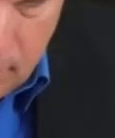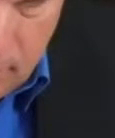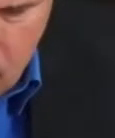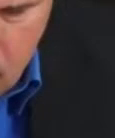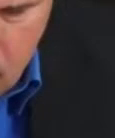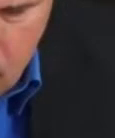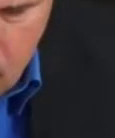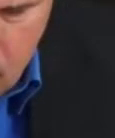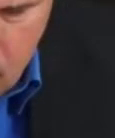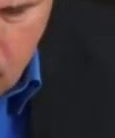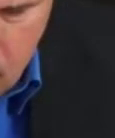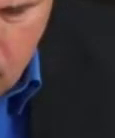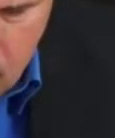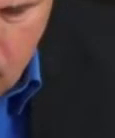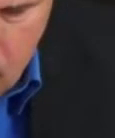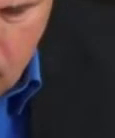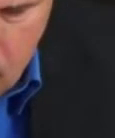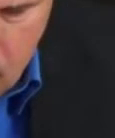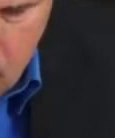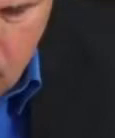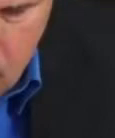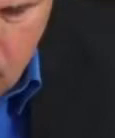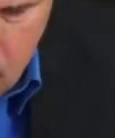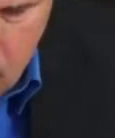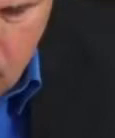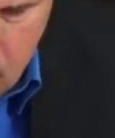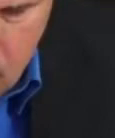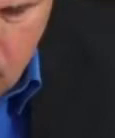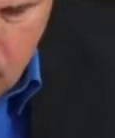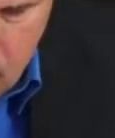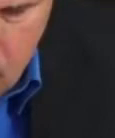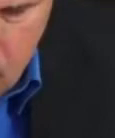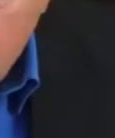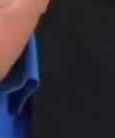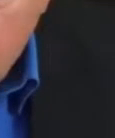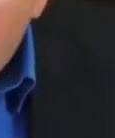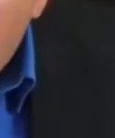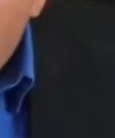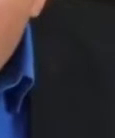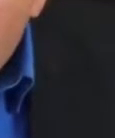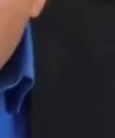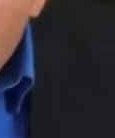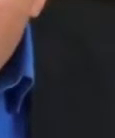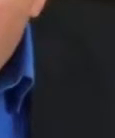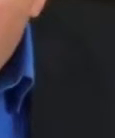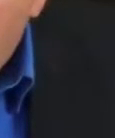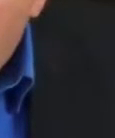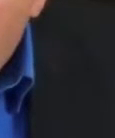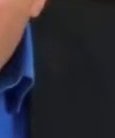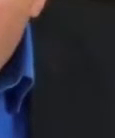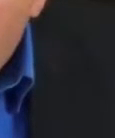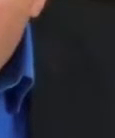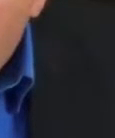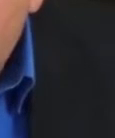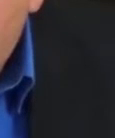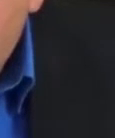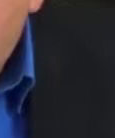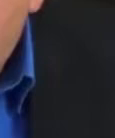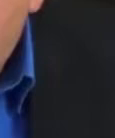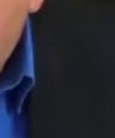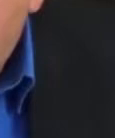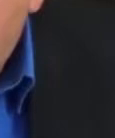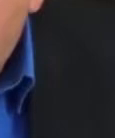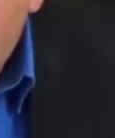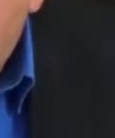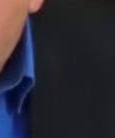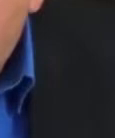himself. But people say that that if the people wanted, he